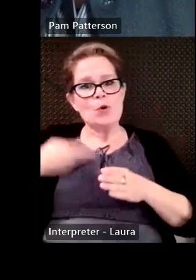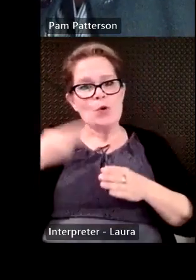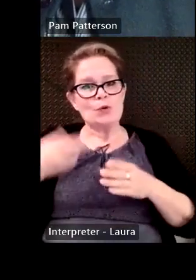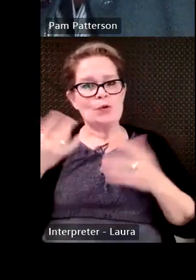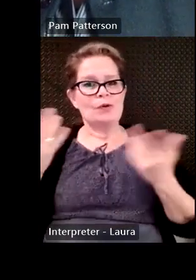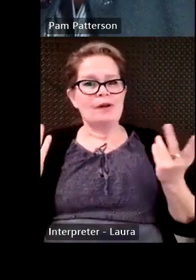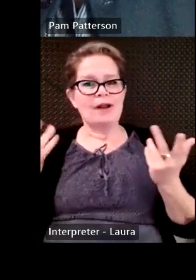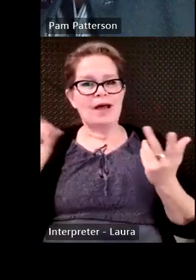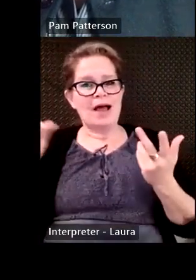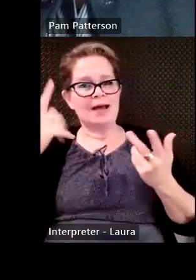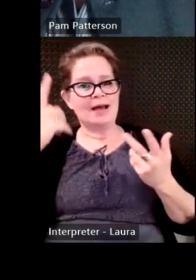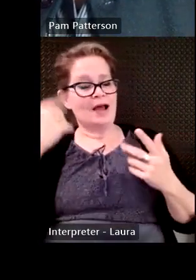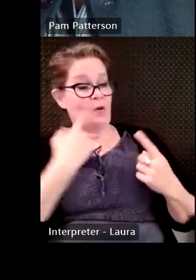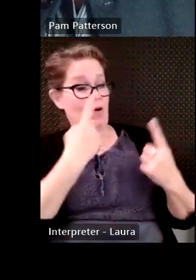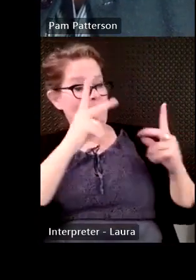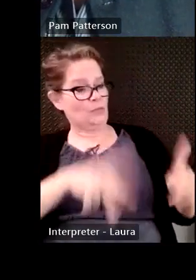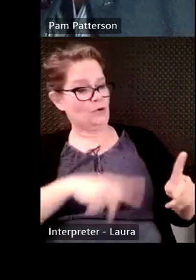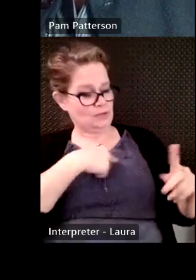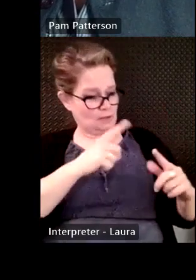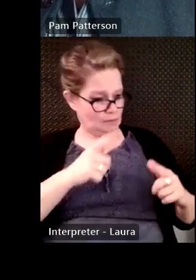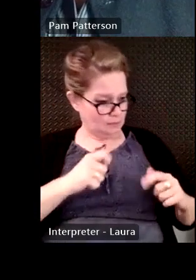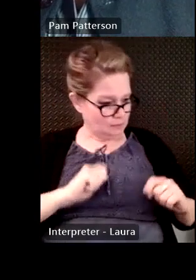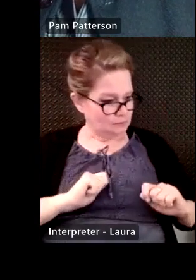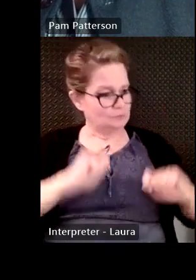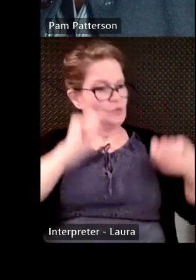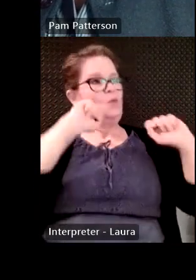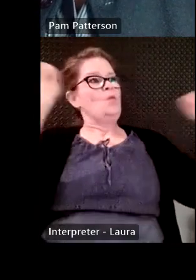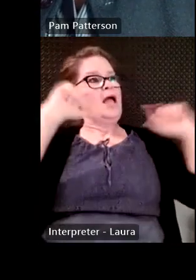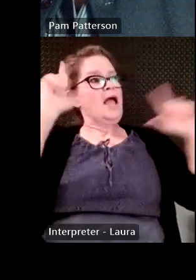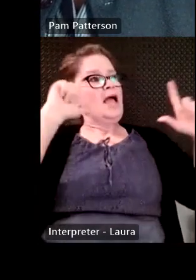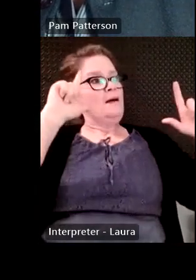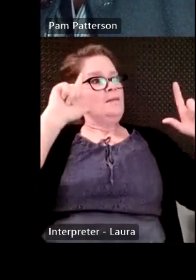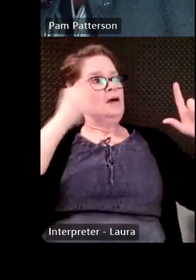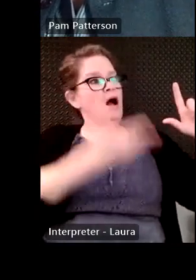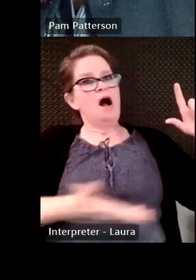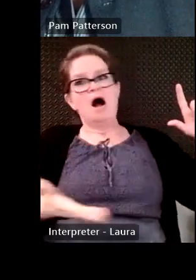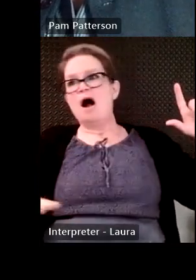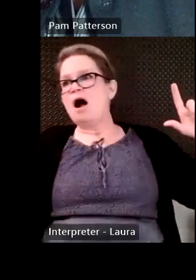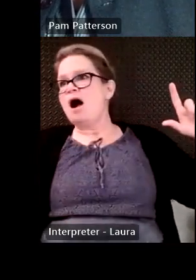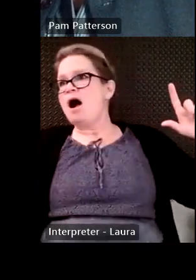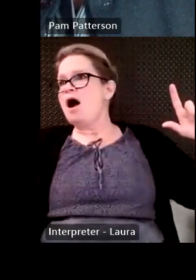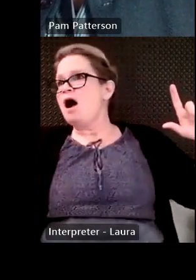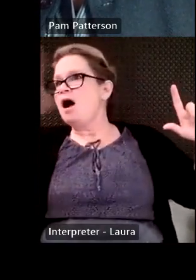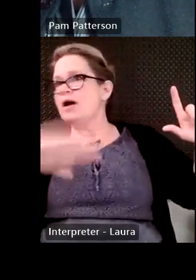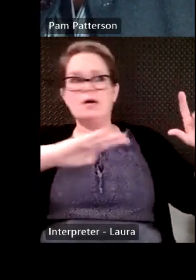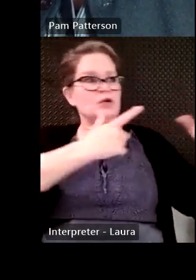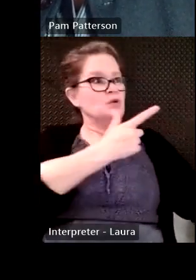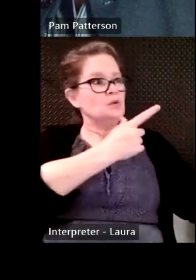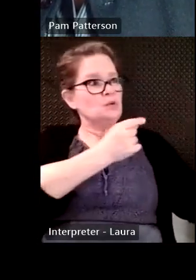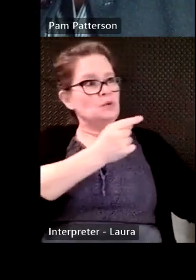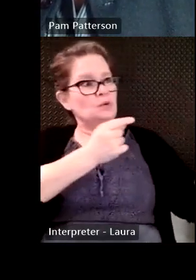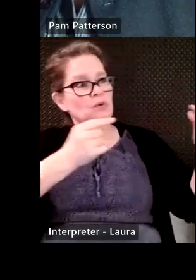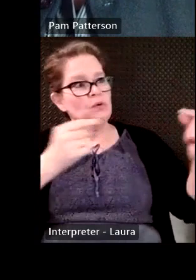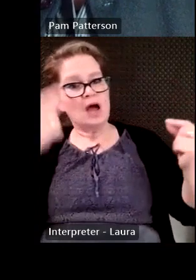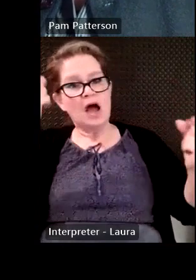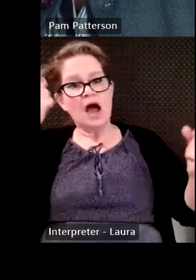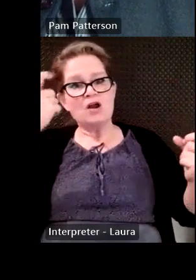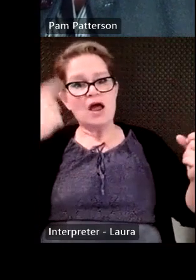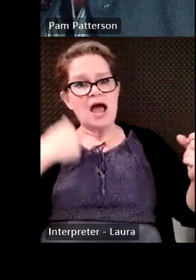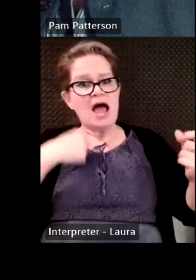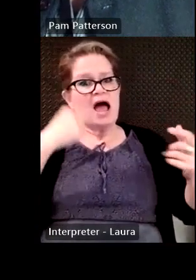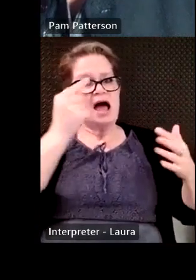lives. Once a person's spoons are spent, they lack the capacity to do other activities. Productivity